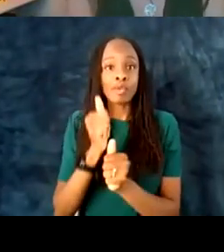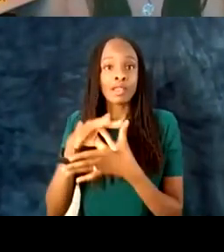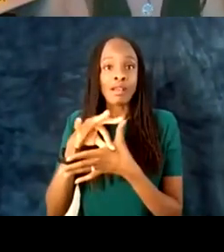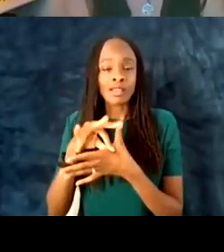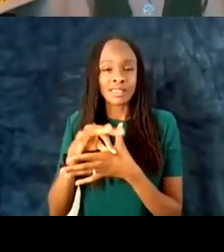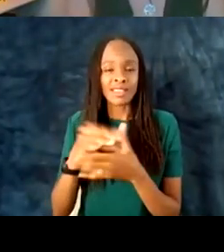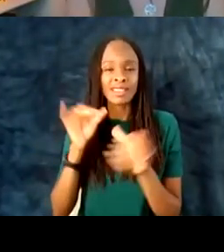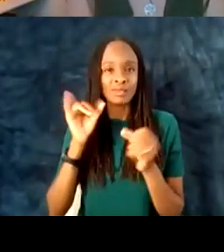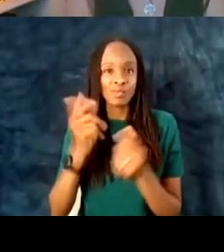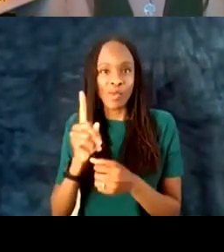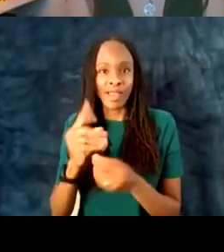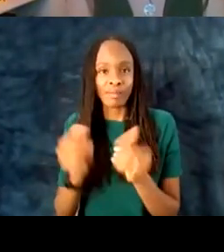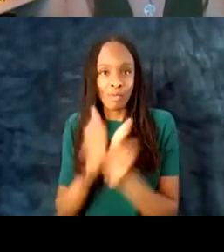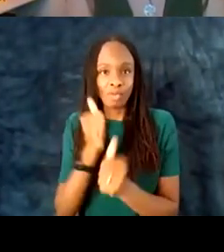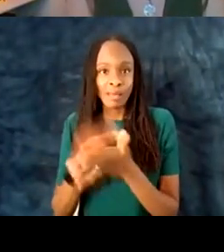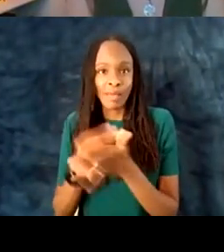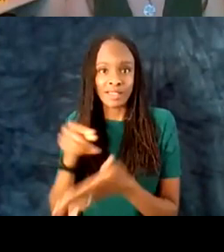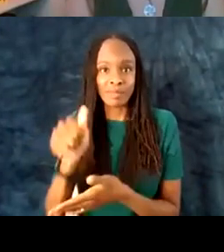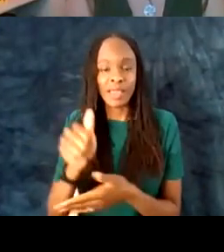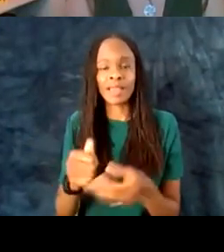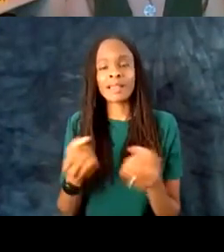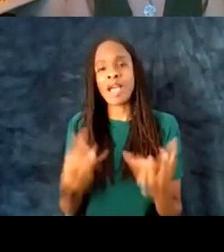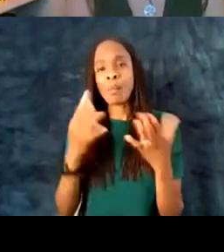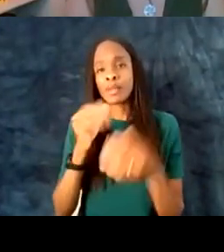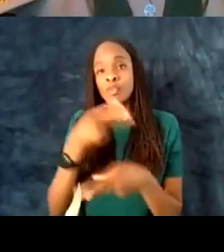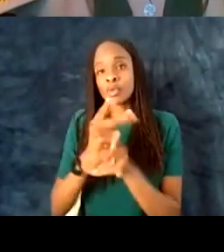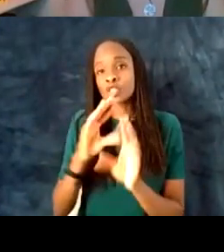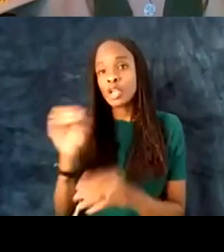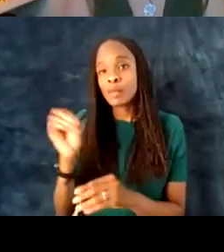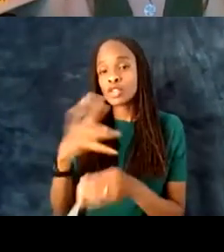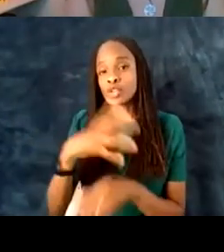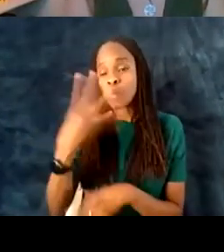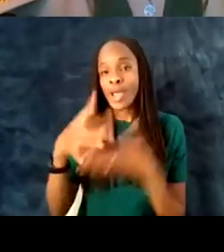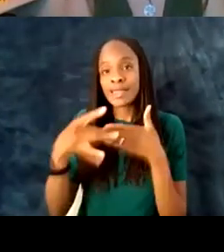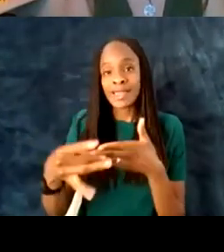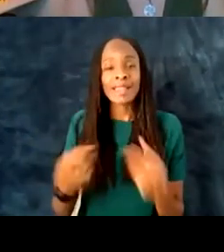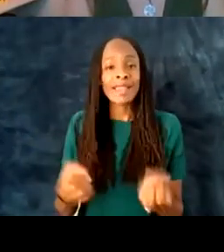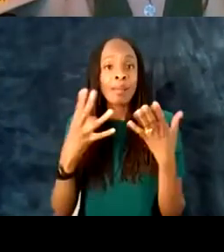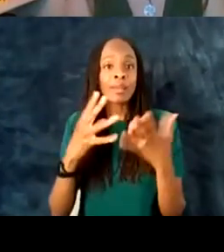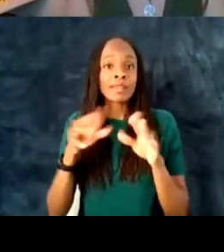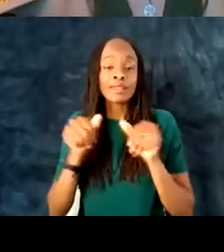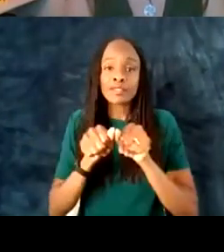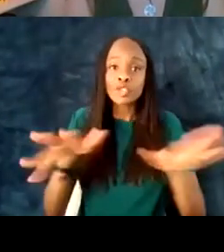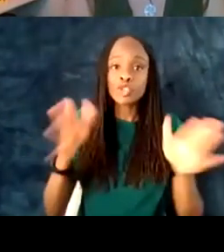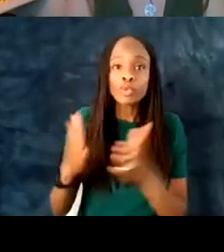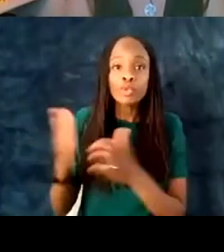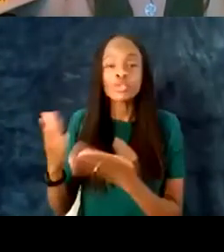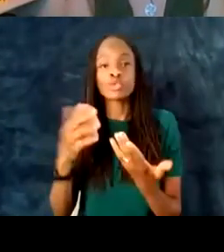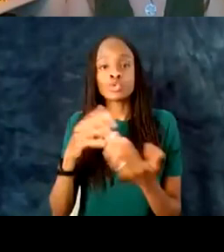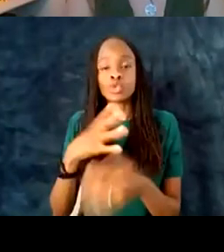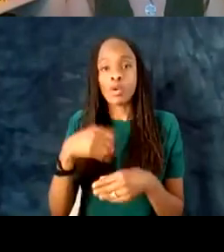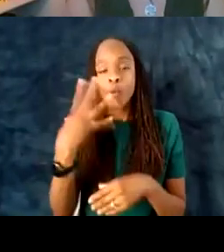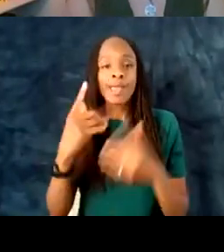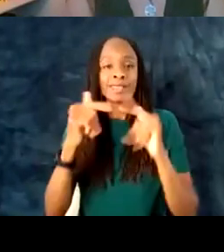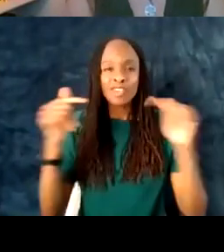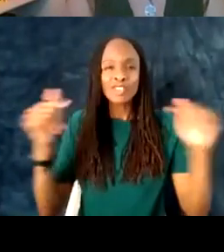How many of those production companies are white-led? How many of the decision makers at the streamers are white or people, you know, able-bodied people,